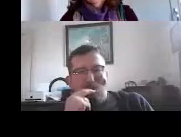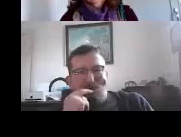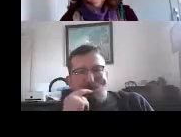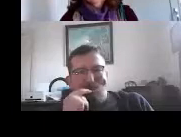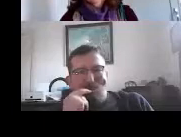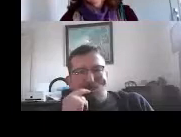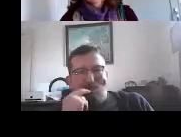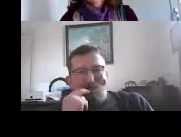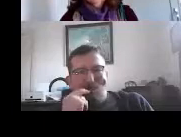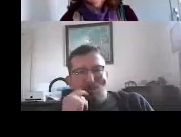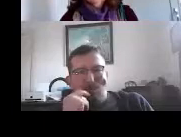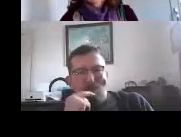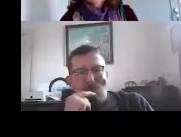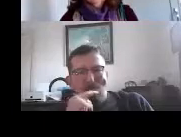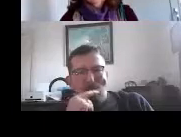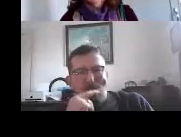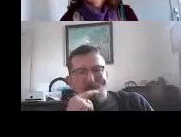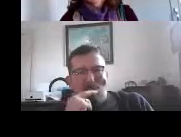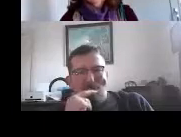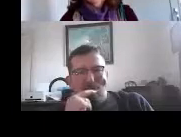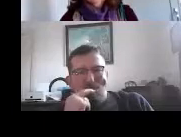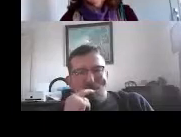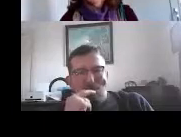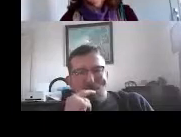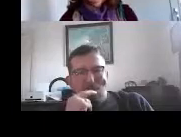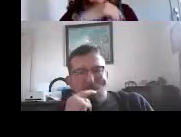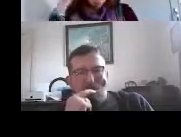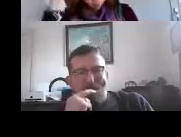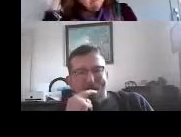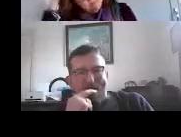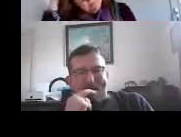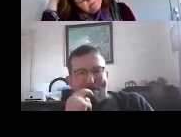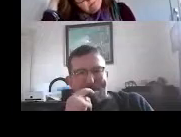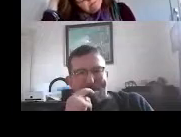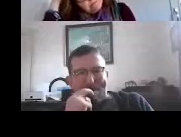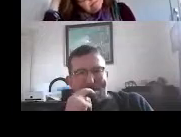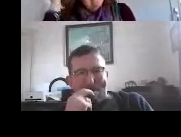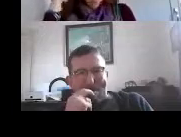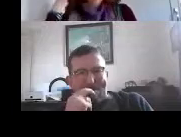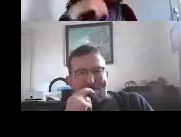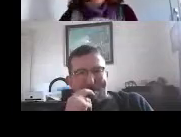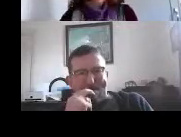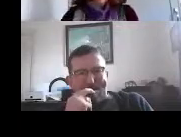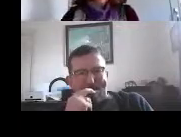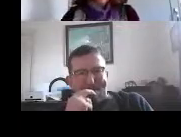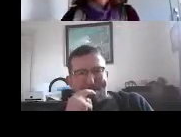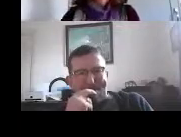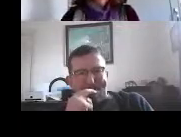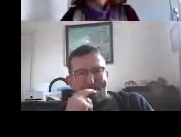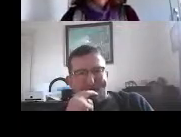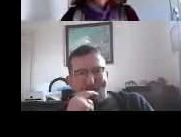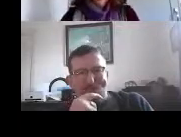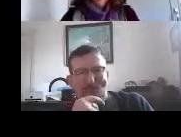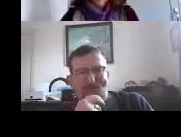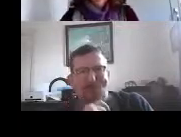made the decision that we would move away from a physical server, and we worked with our IT company to move over to Office